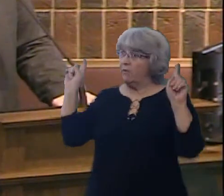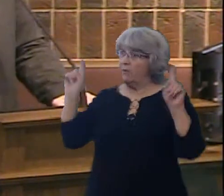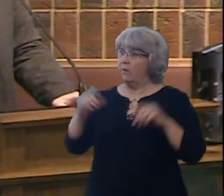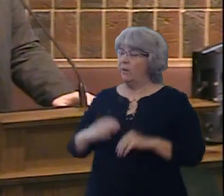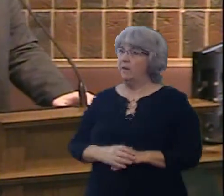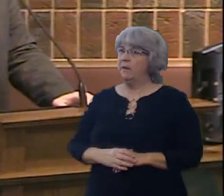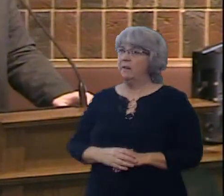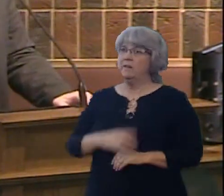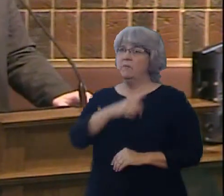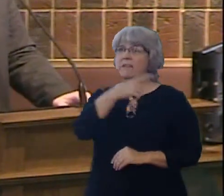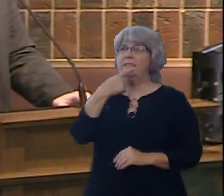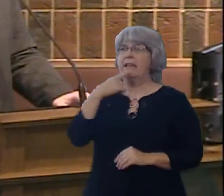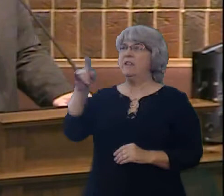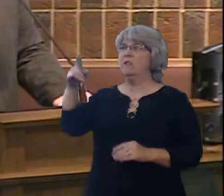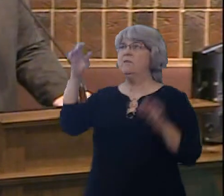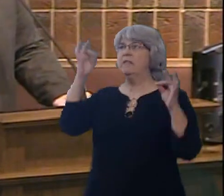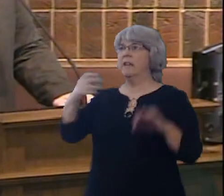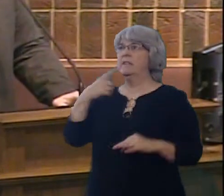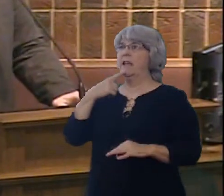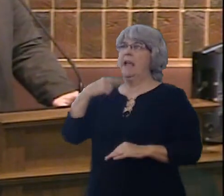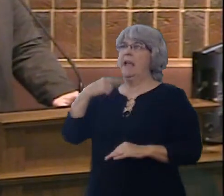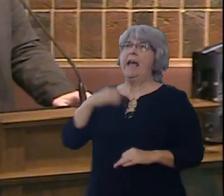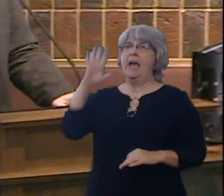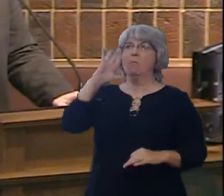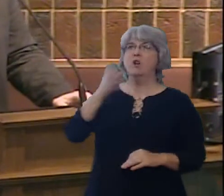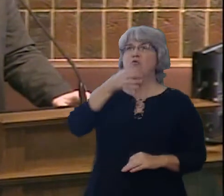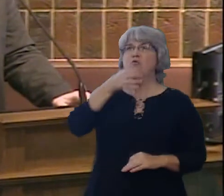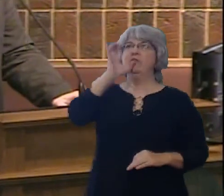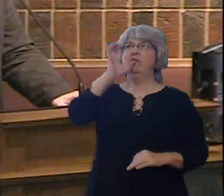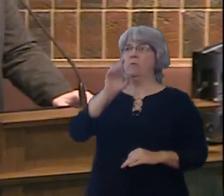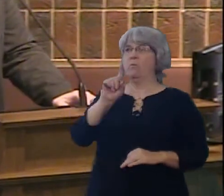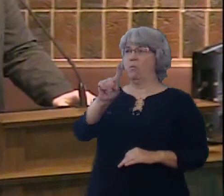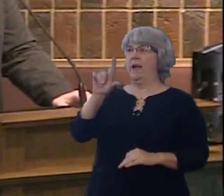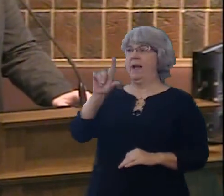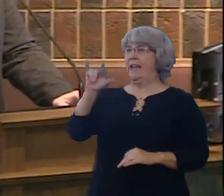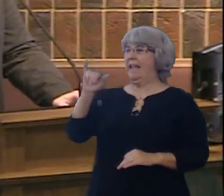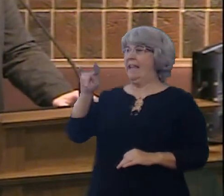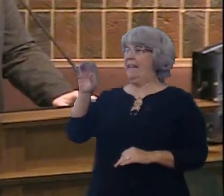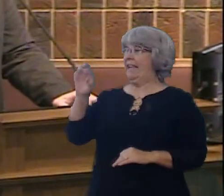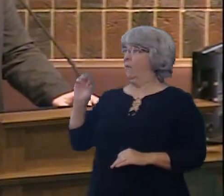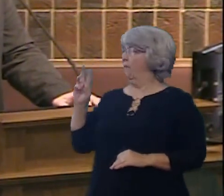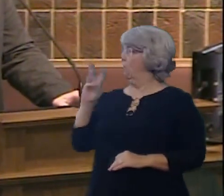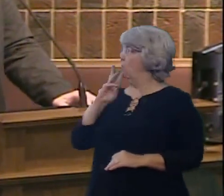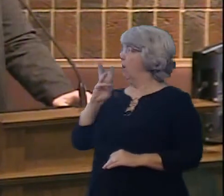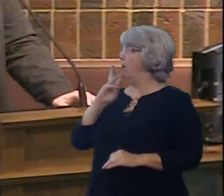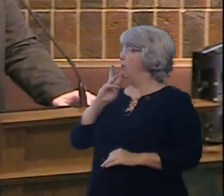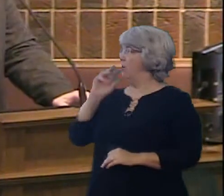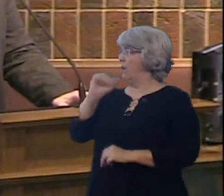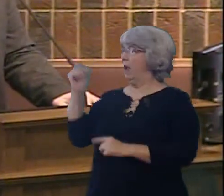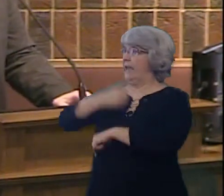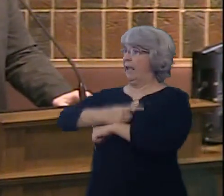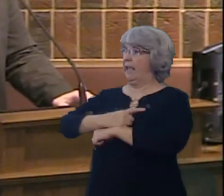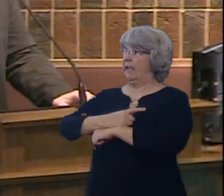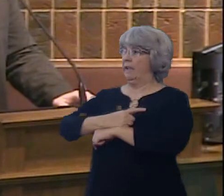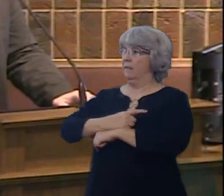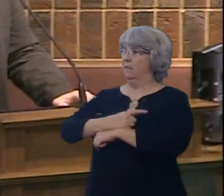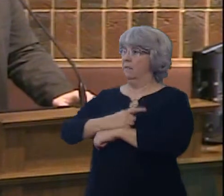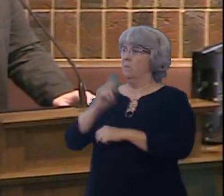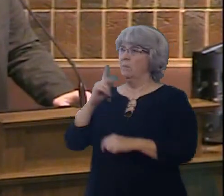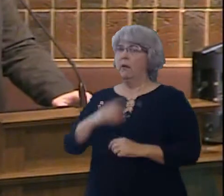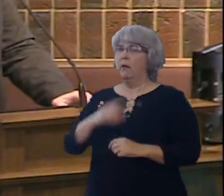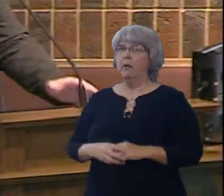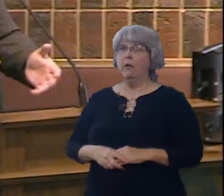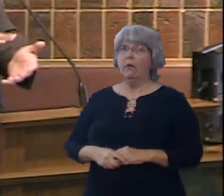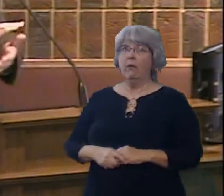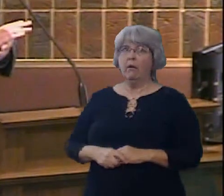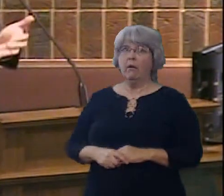to drink a liter of water a day, that's over an 80% success rate that people will go, okay, I can do that. But